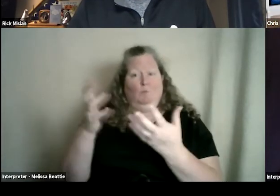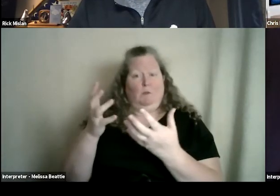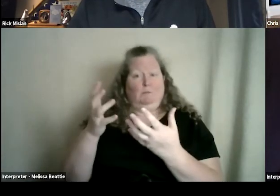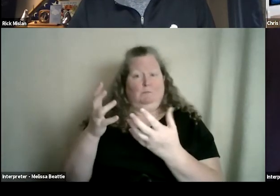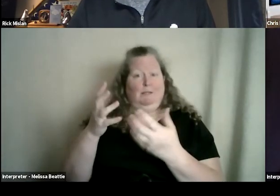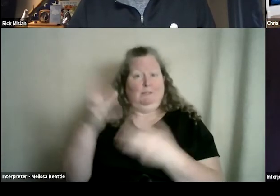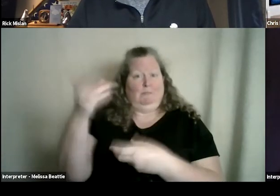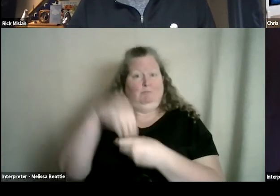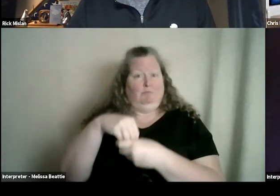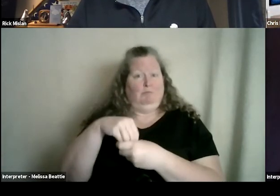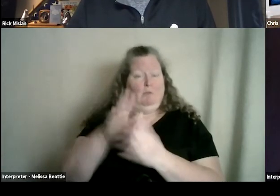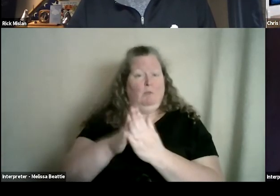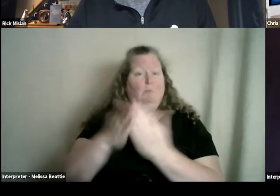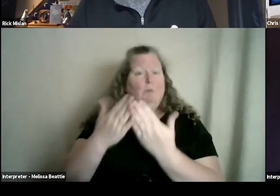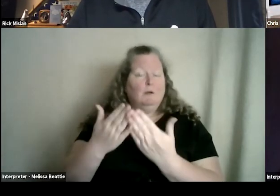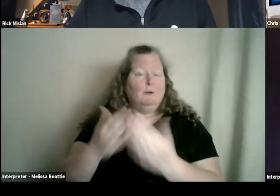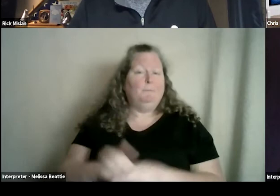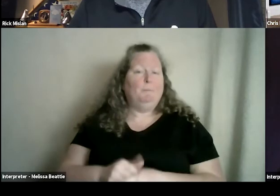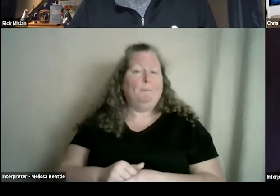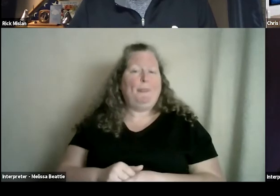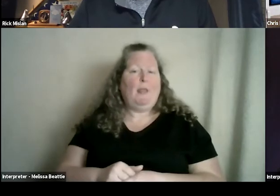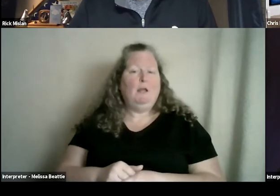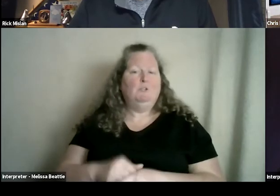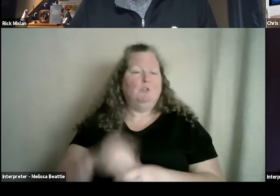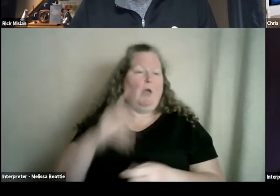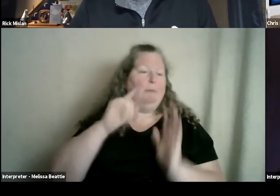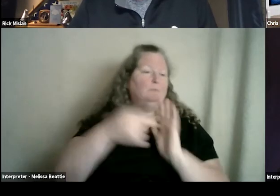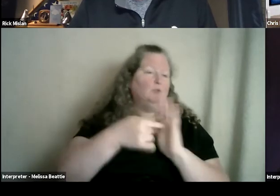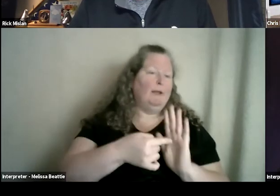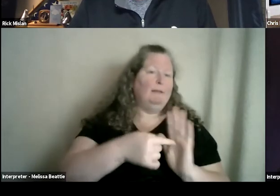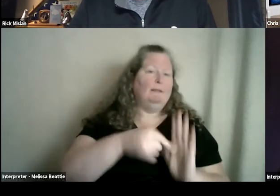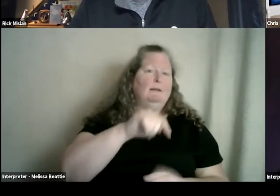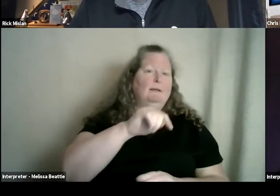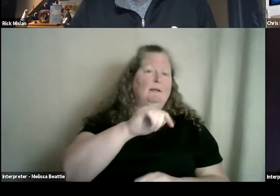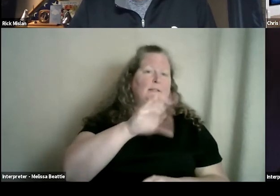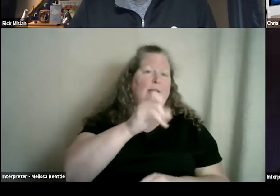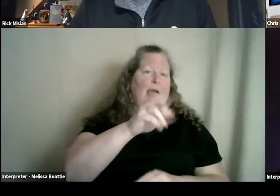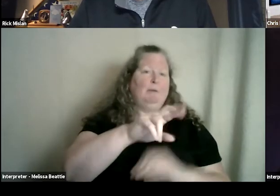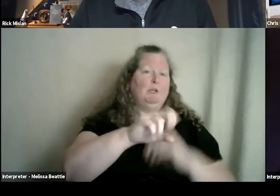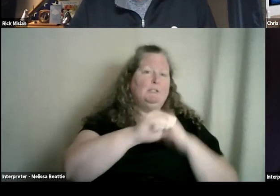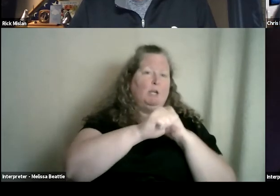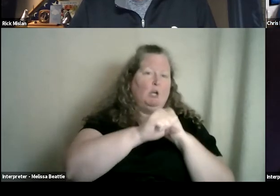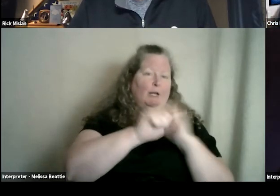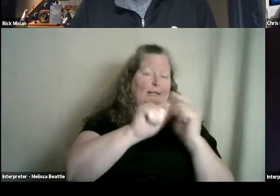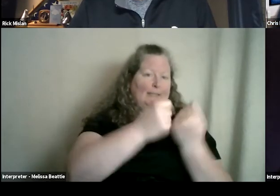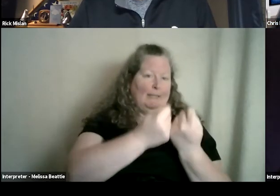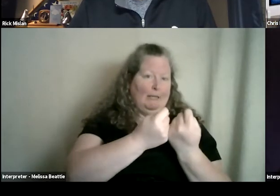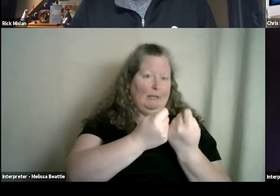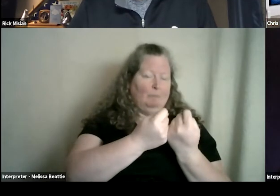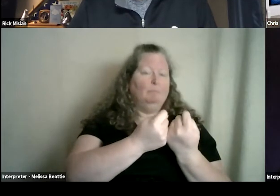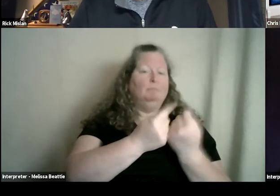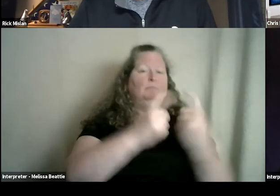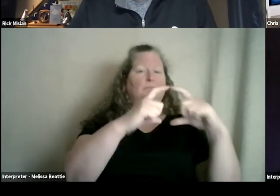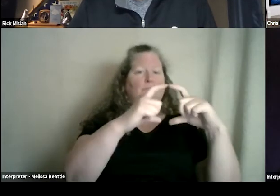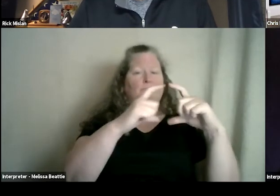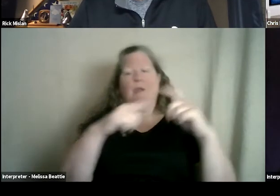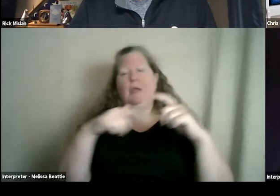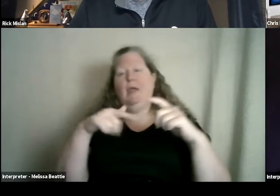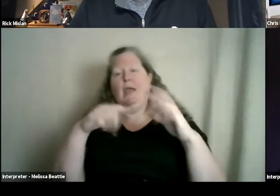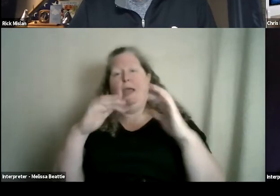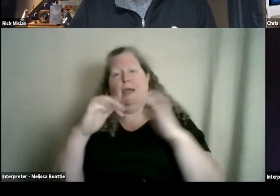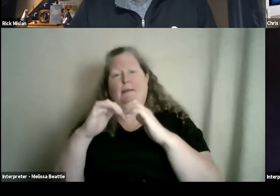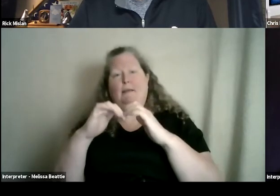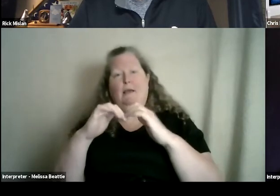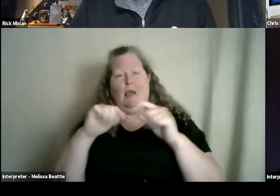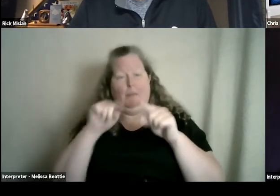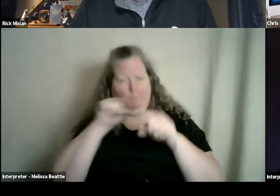So I point to the cybersecurity thing that says, this is my circus. I point into the intersection of the Venn